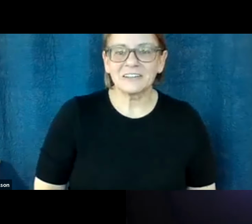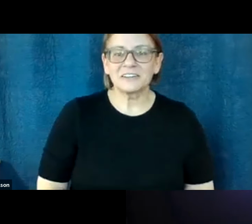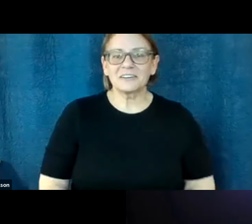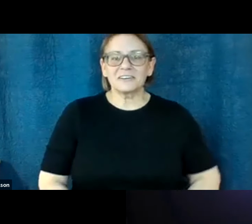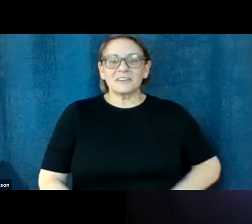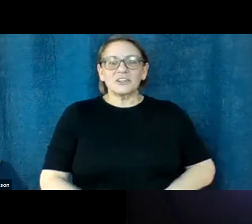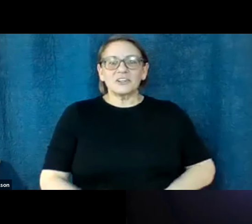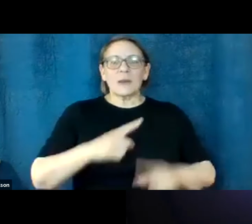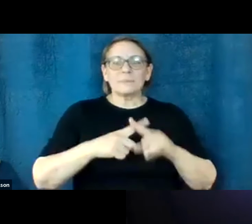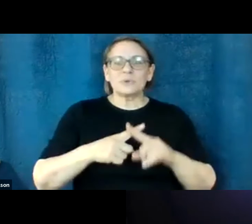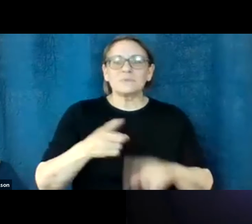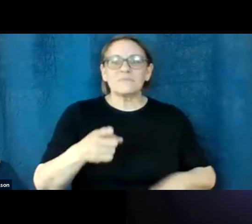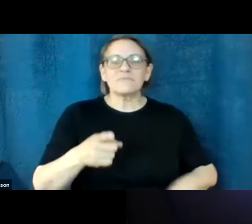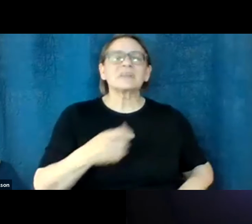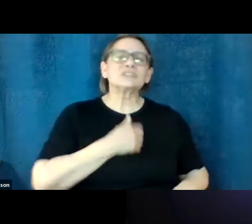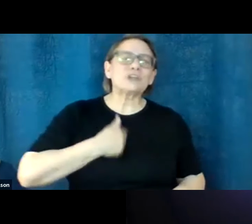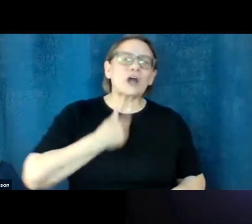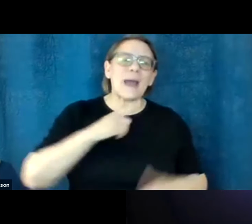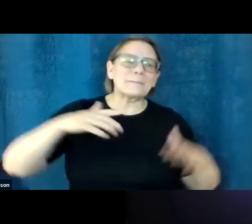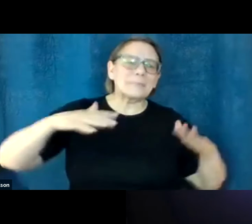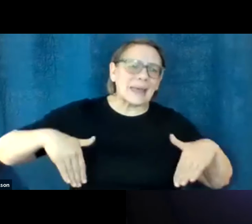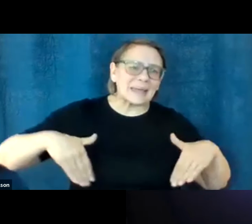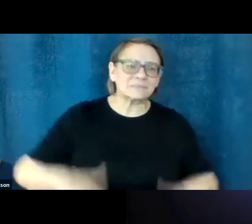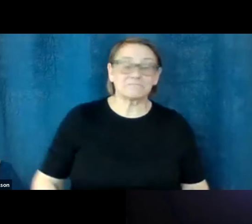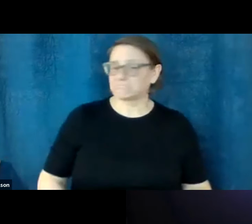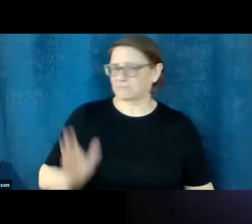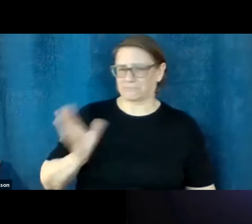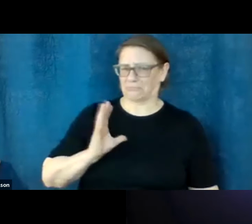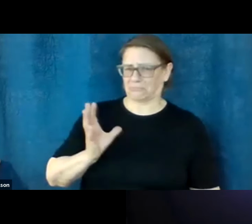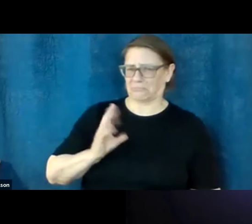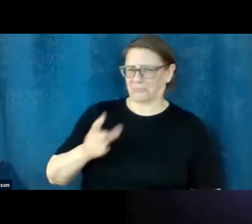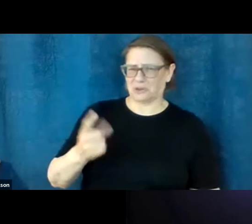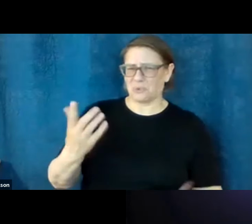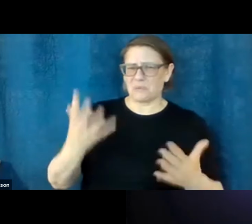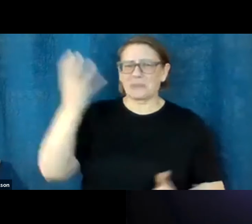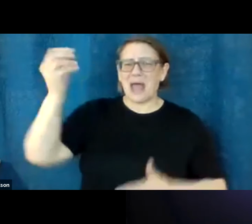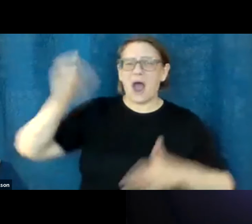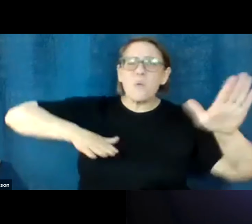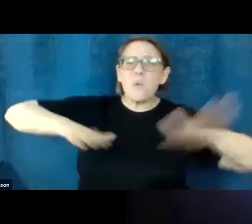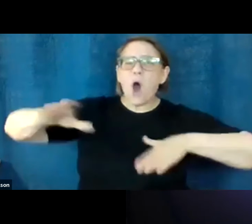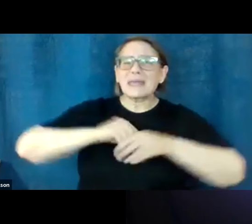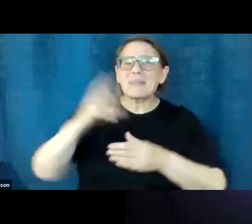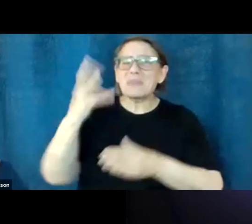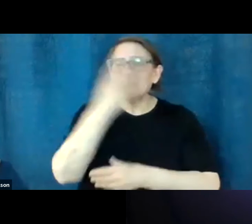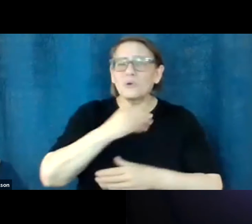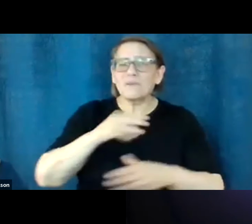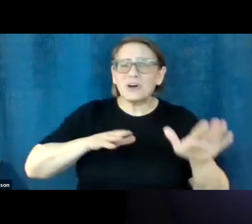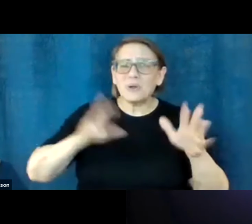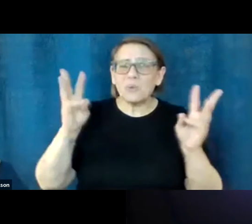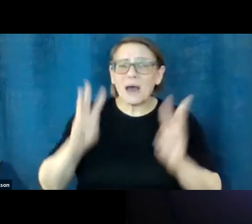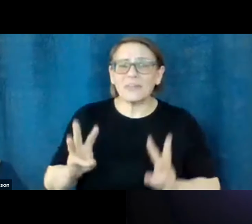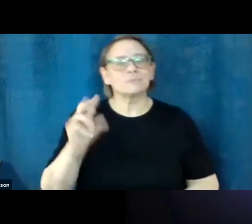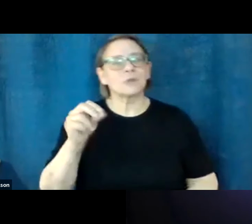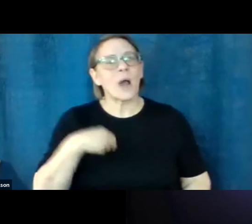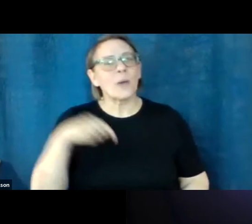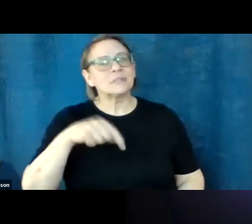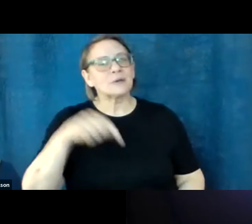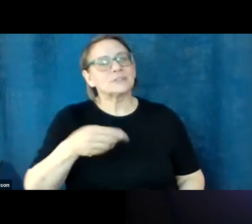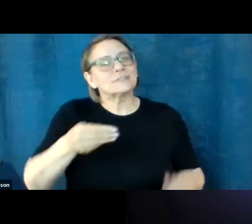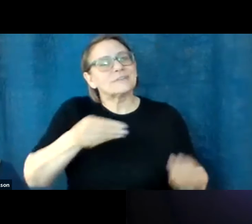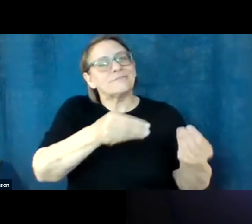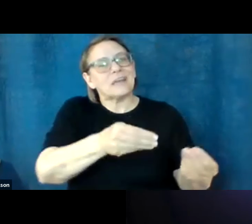I think you're on mute. Sorry I'm late. That's okay, you were probably out walking in this beautiful weather, were you? No, I was downstairs feeding my